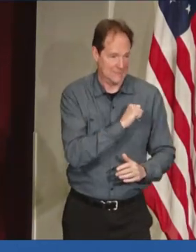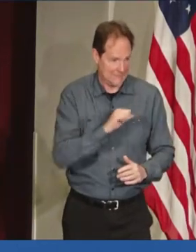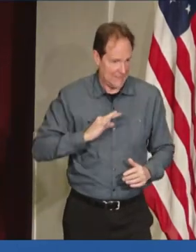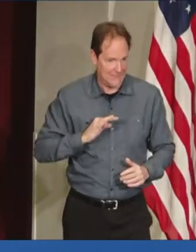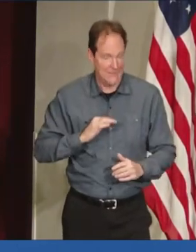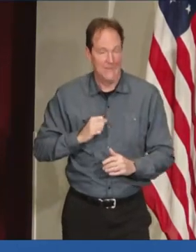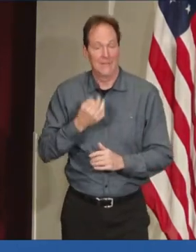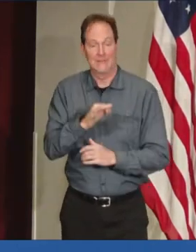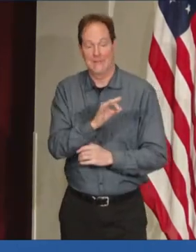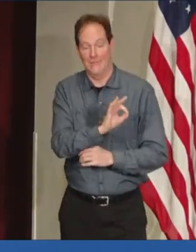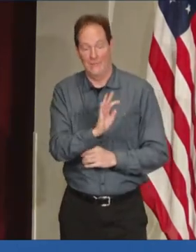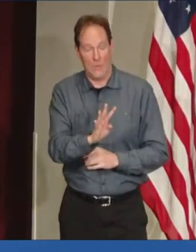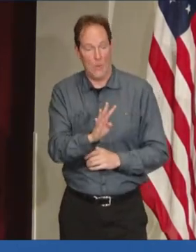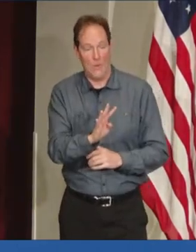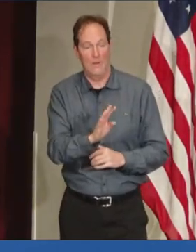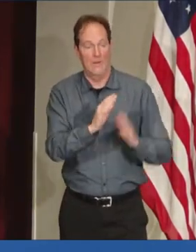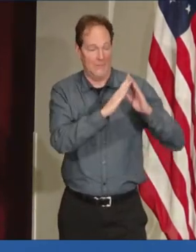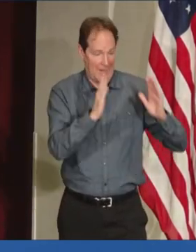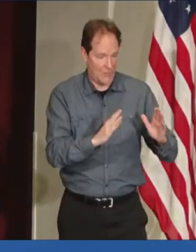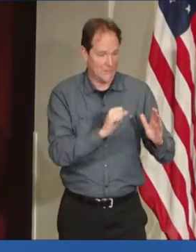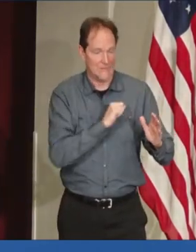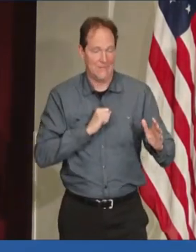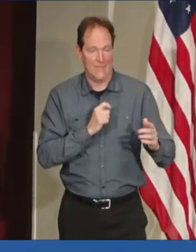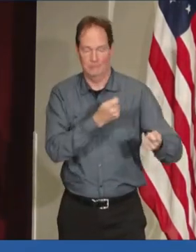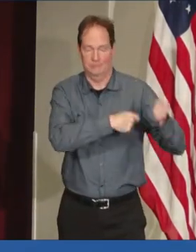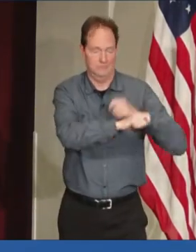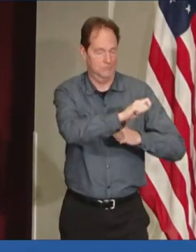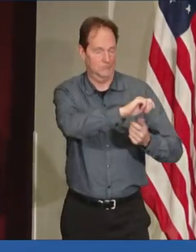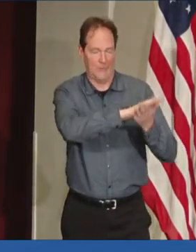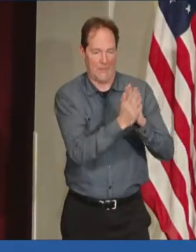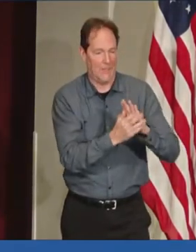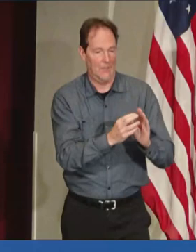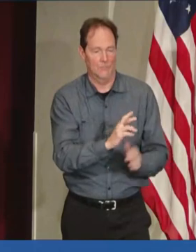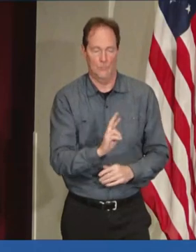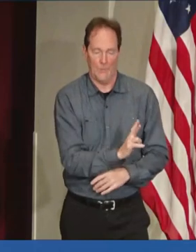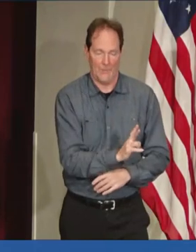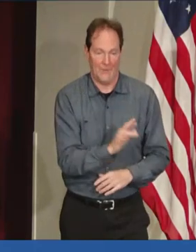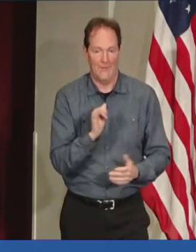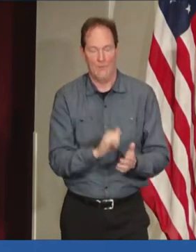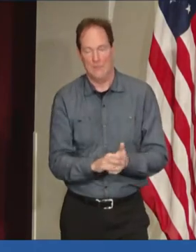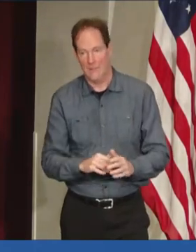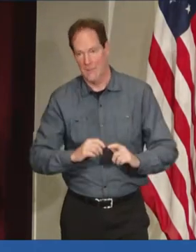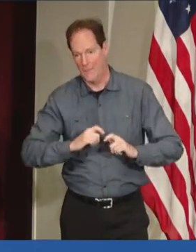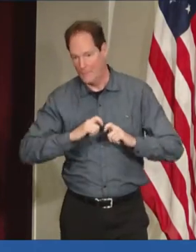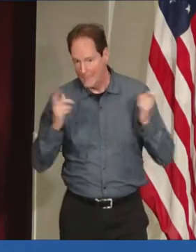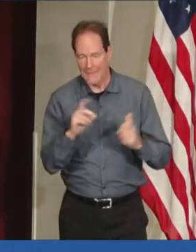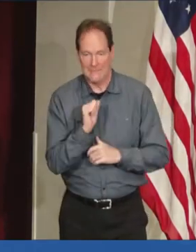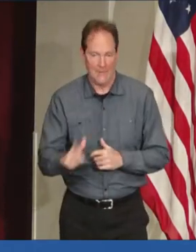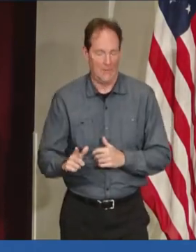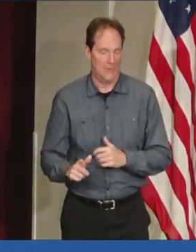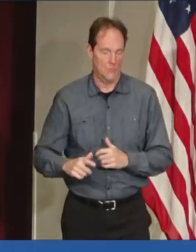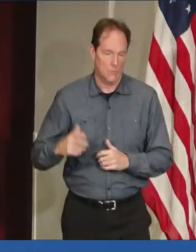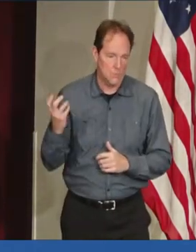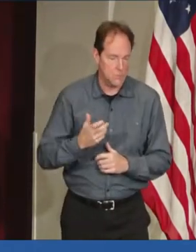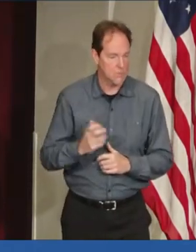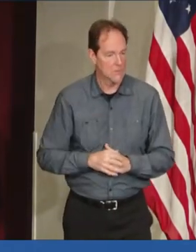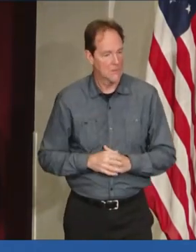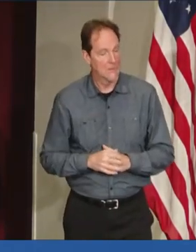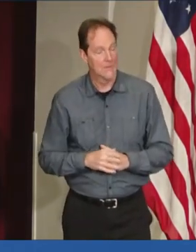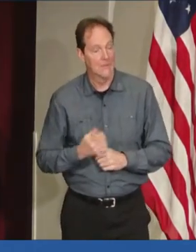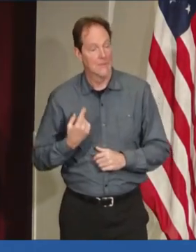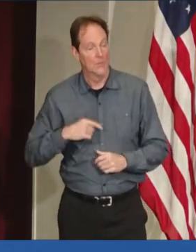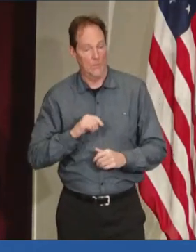we lost the House and Senate. And so that was like a big deal for us. And when we were working